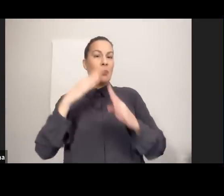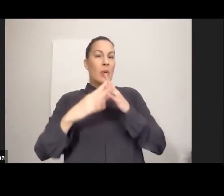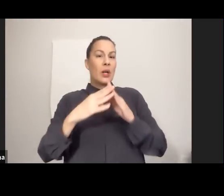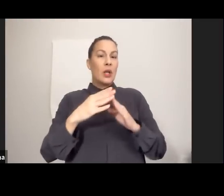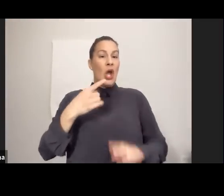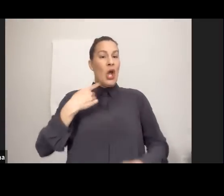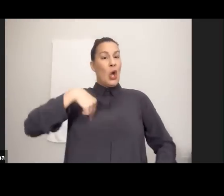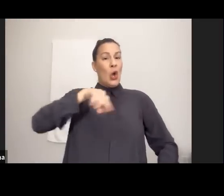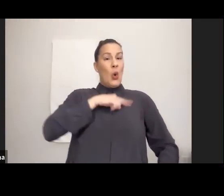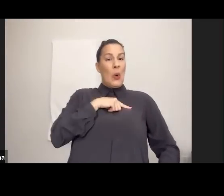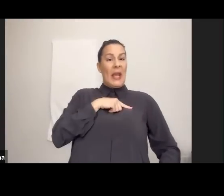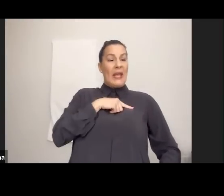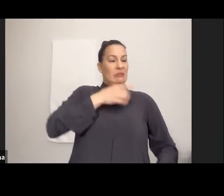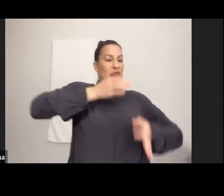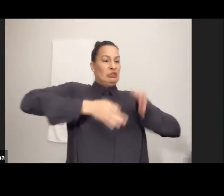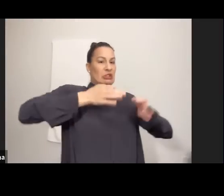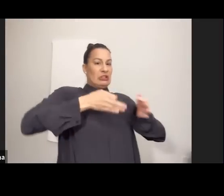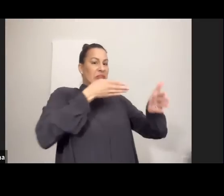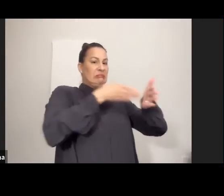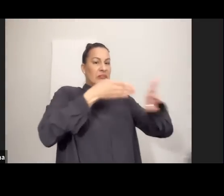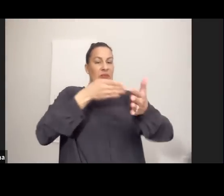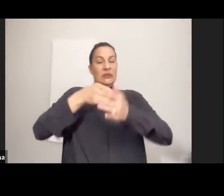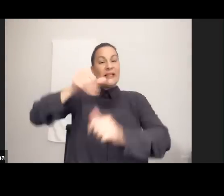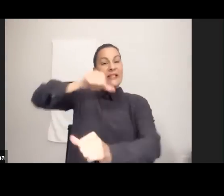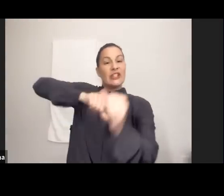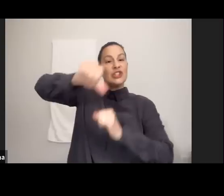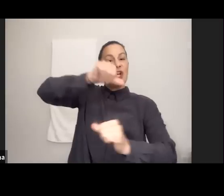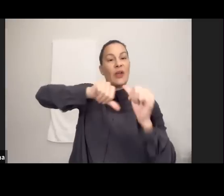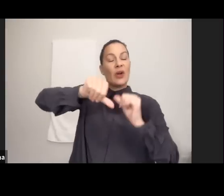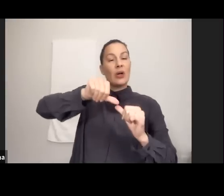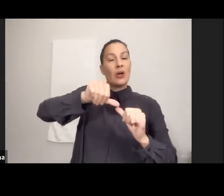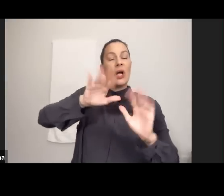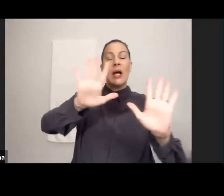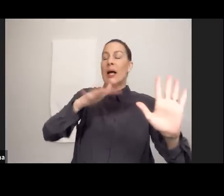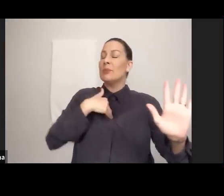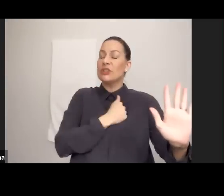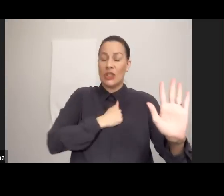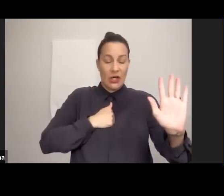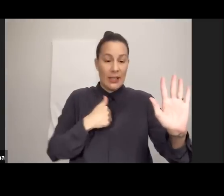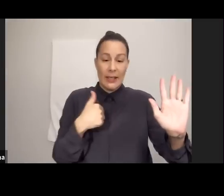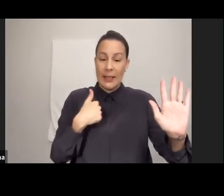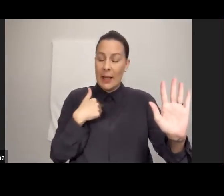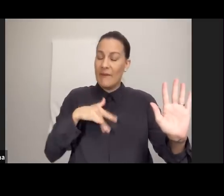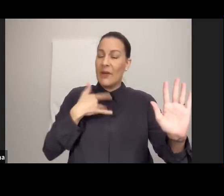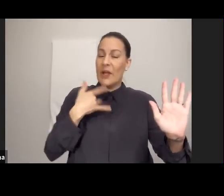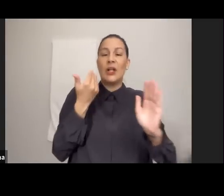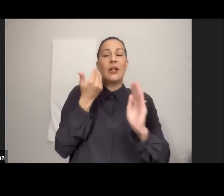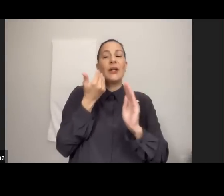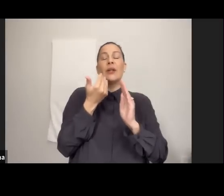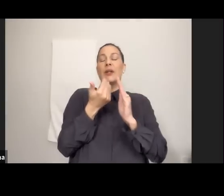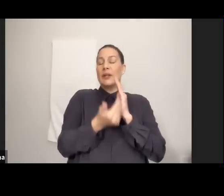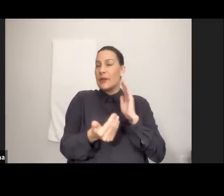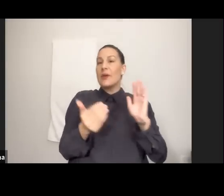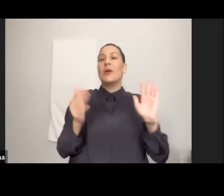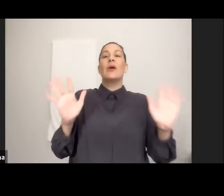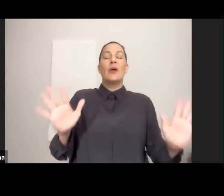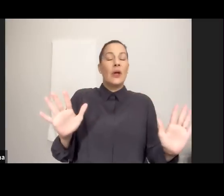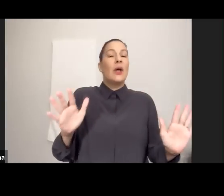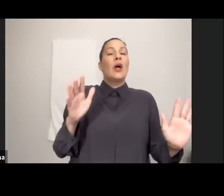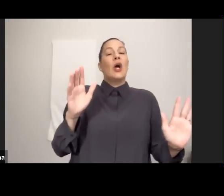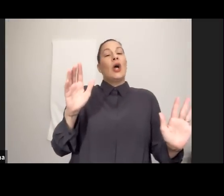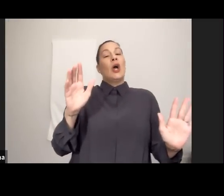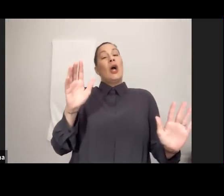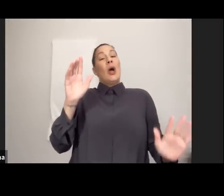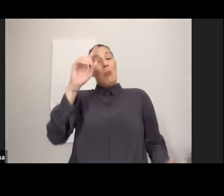other. I'm sorry, I'm numb to everything. There's no Black Lives Matter, yes, but where do